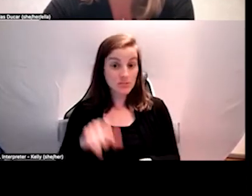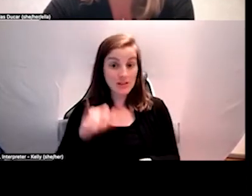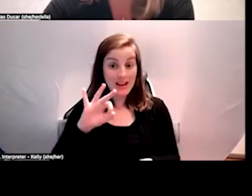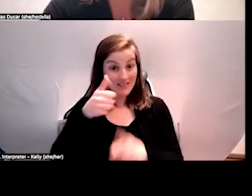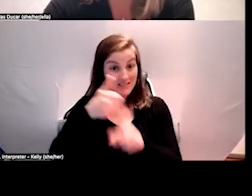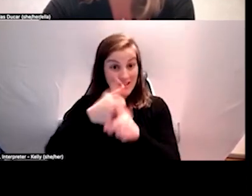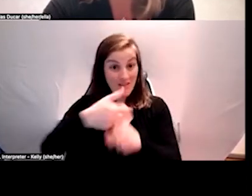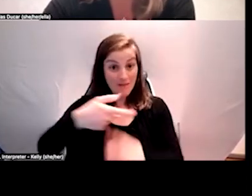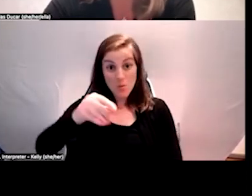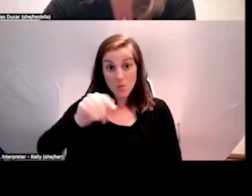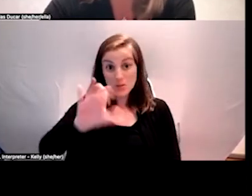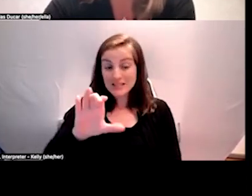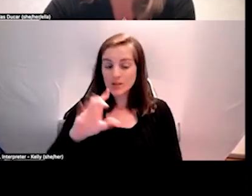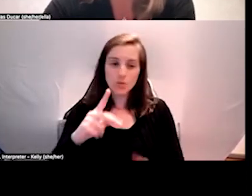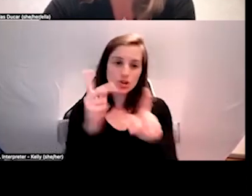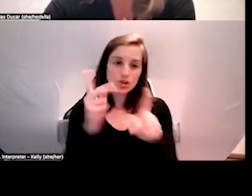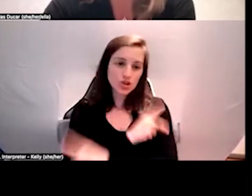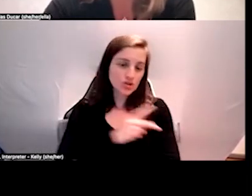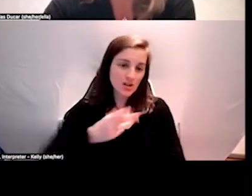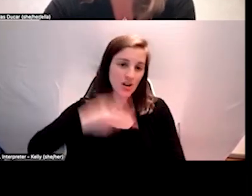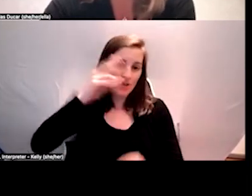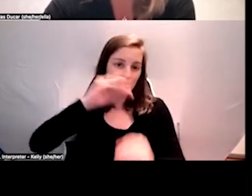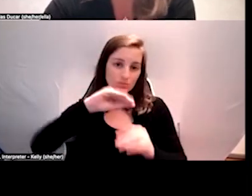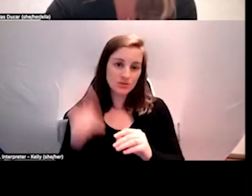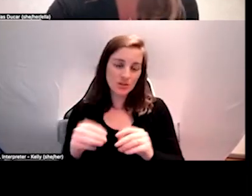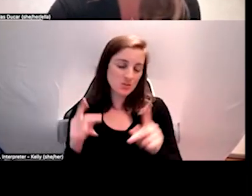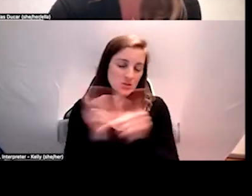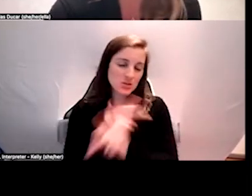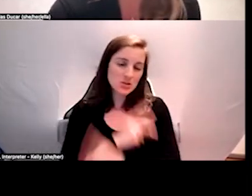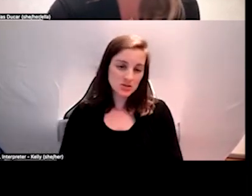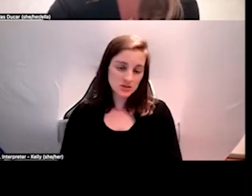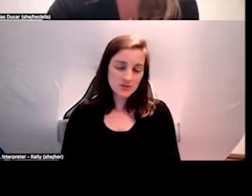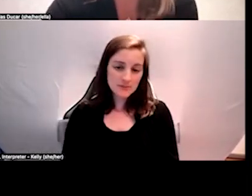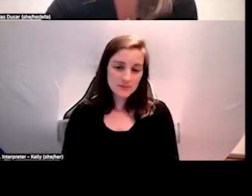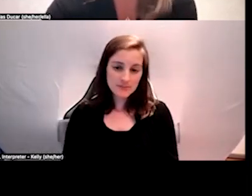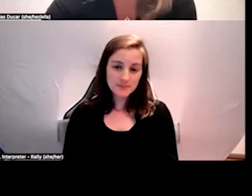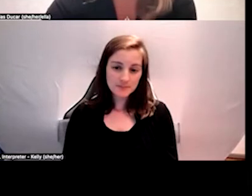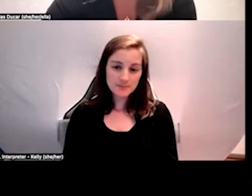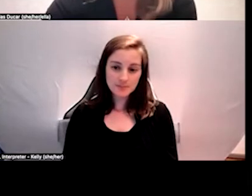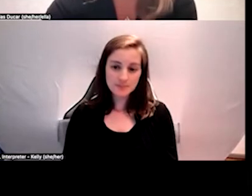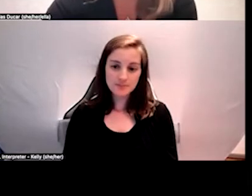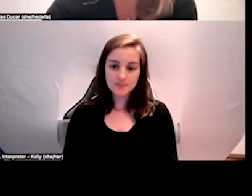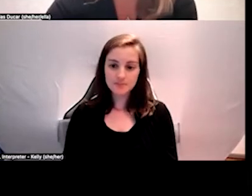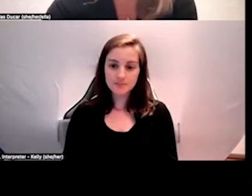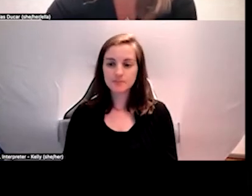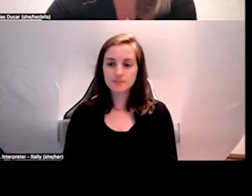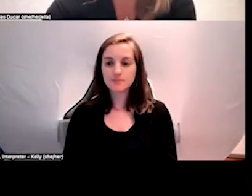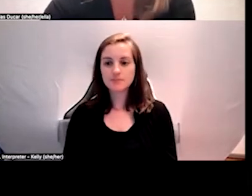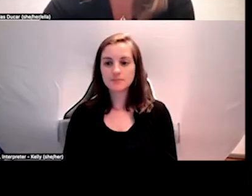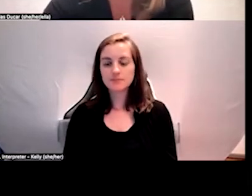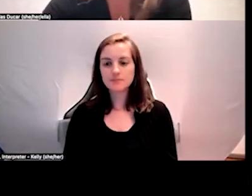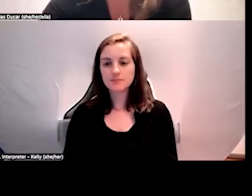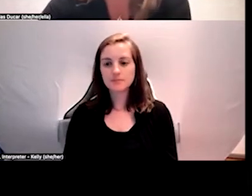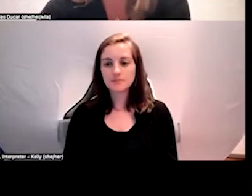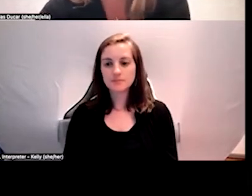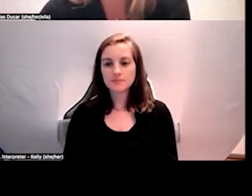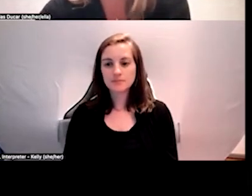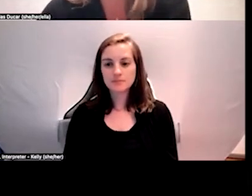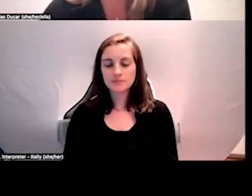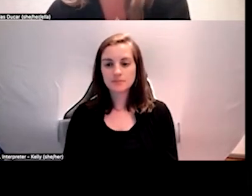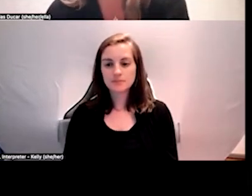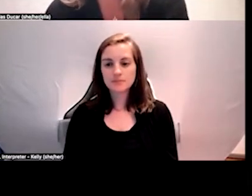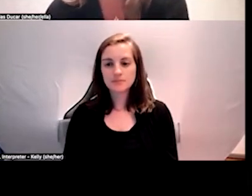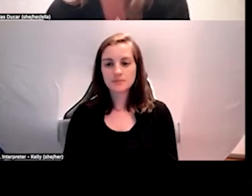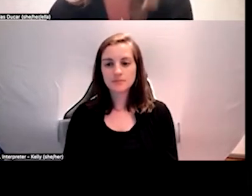much higher. And so I really challenge all healthcare